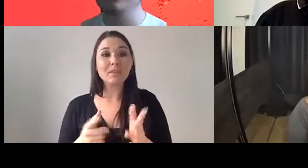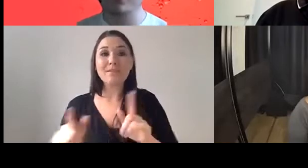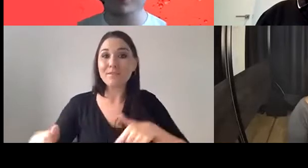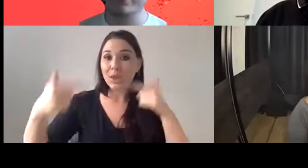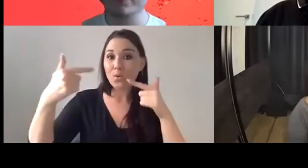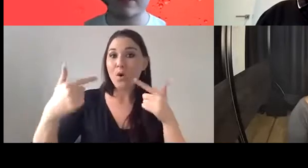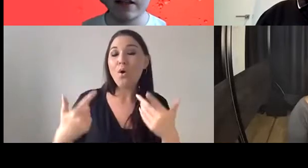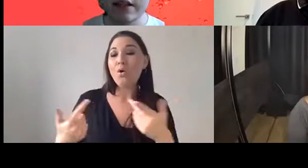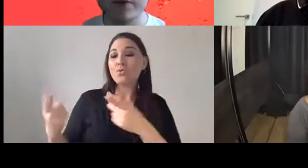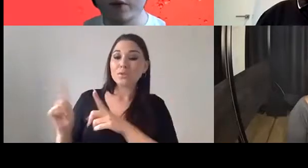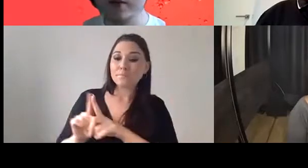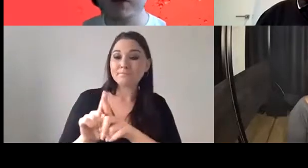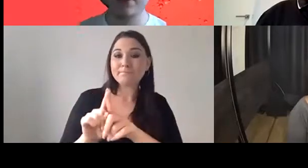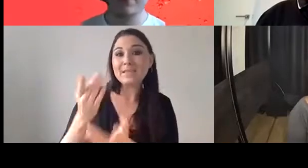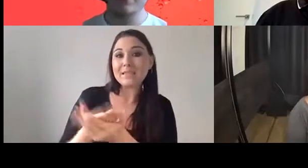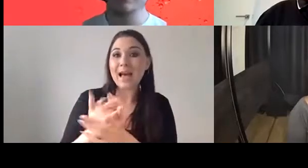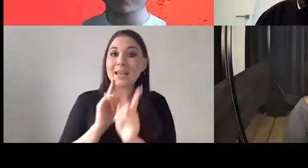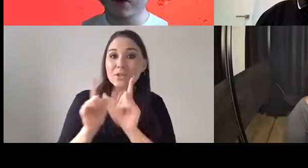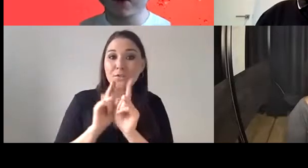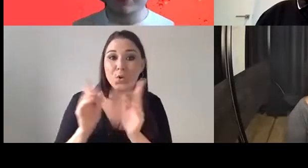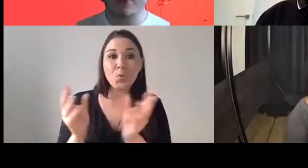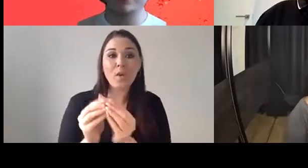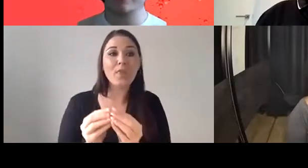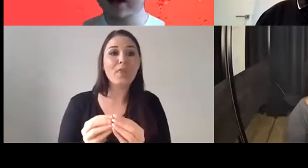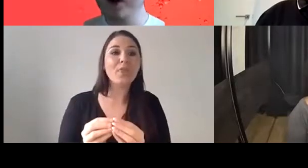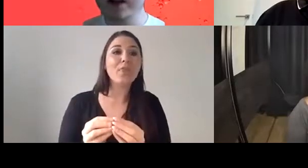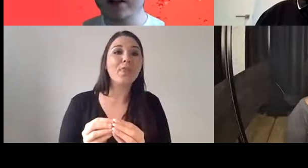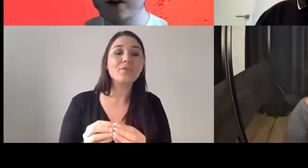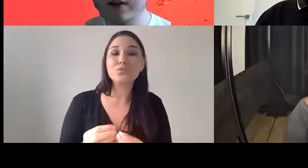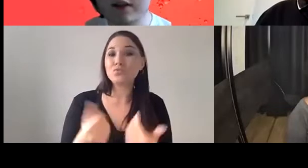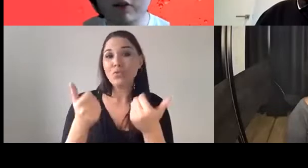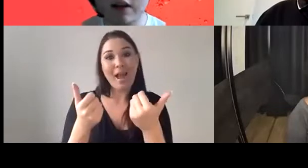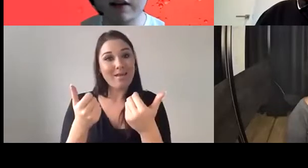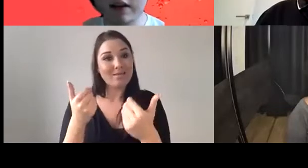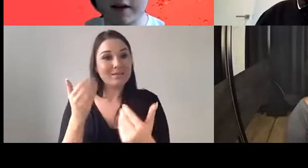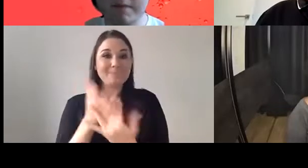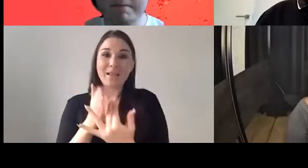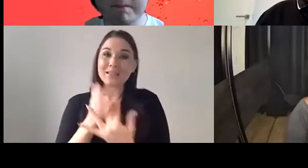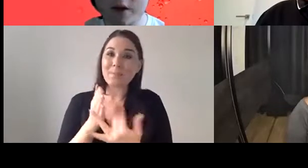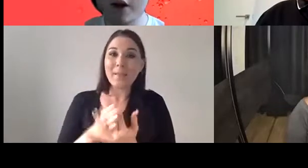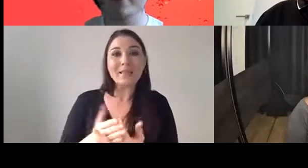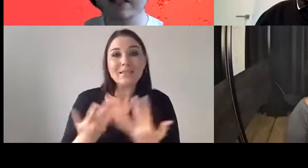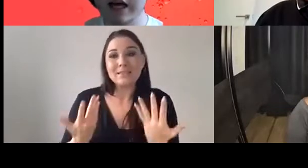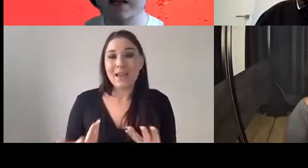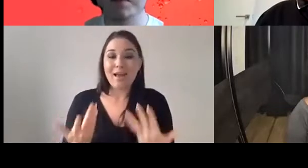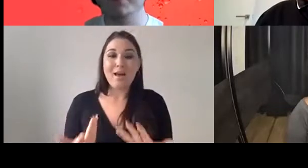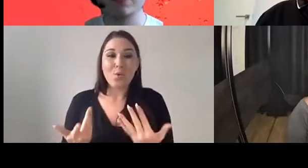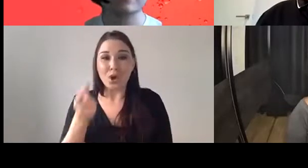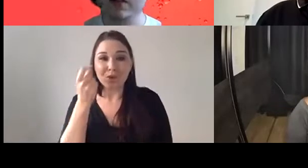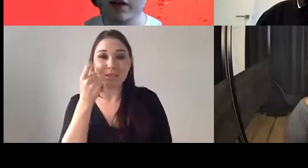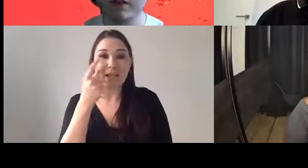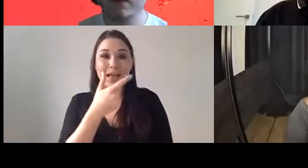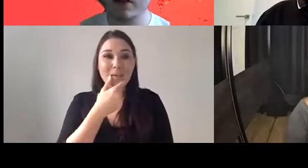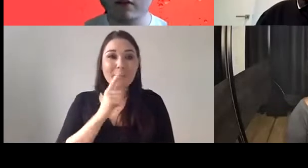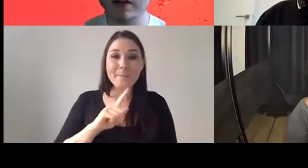went alongside with them and sat in the interview with them. And so it's creating that awareness around it, isn't it, really? And understanding and people